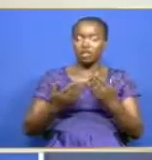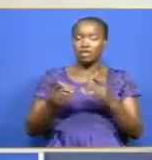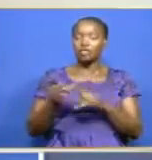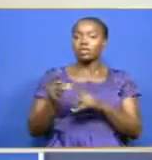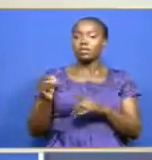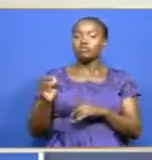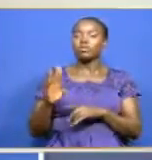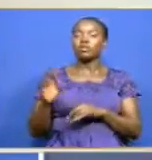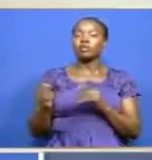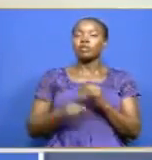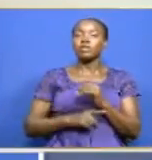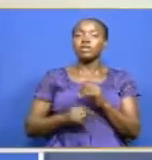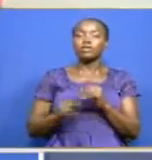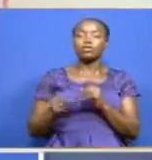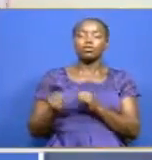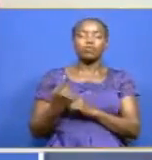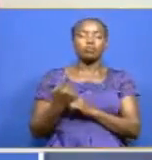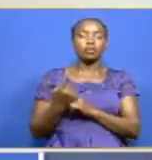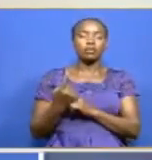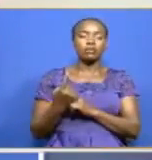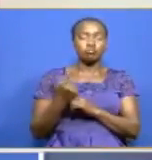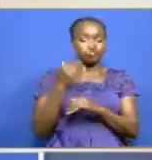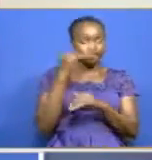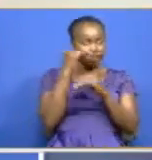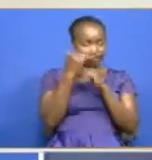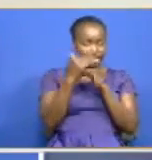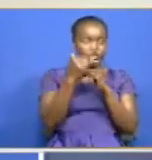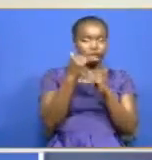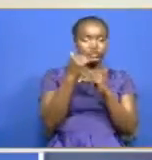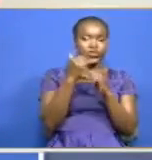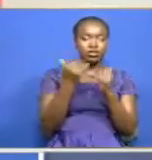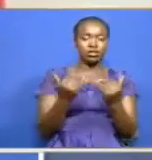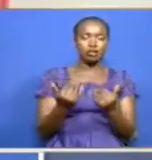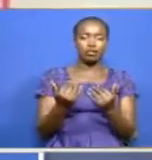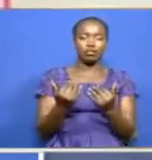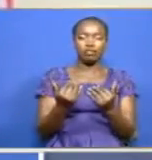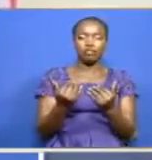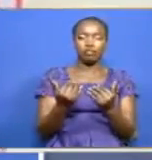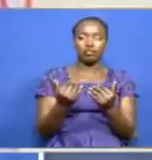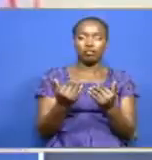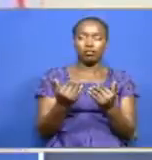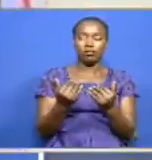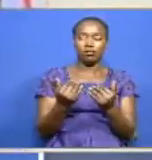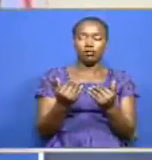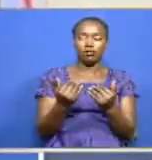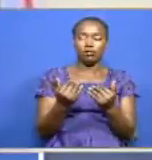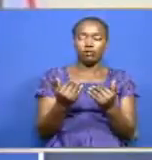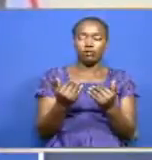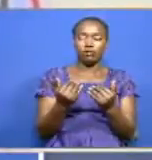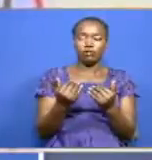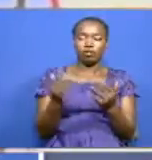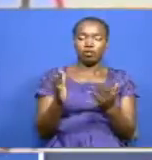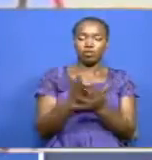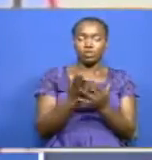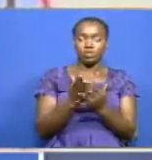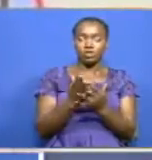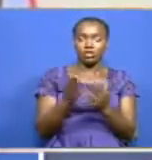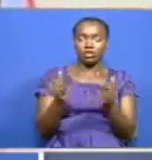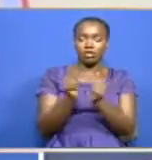November, the curfew will now be enforced between 10